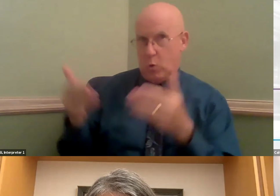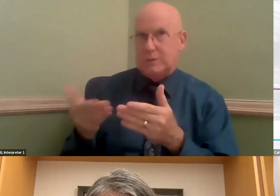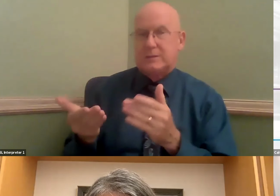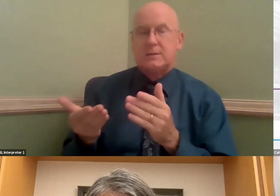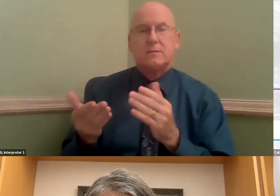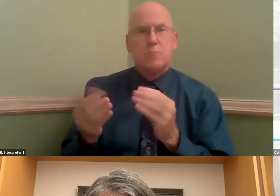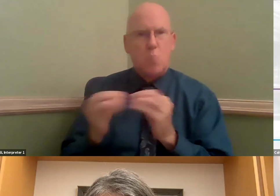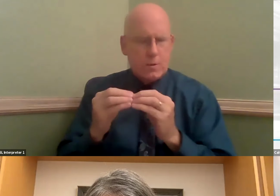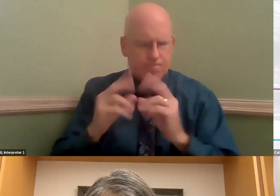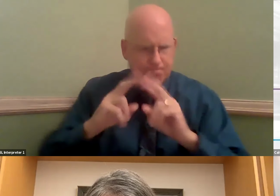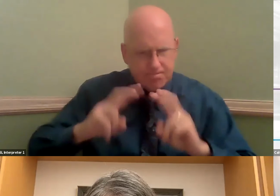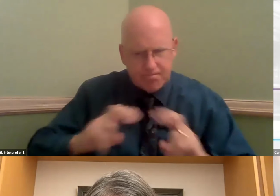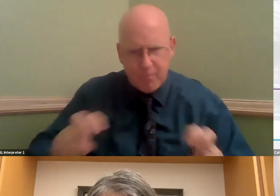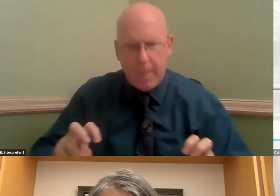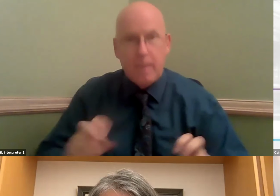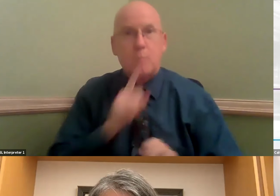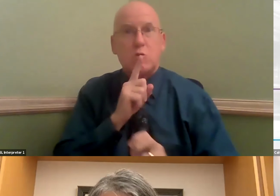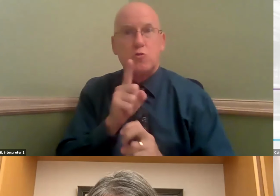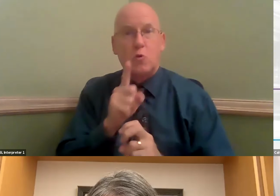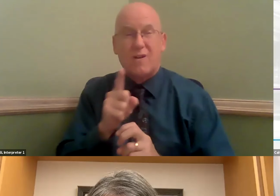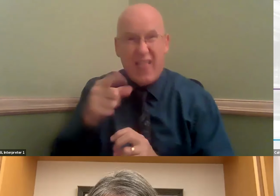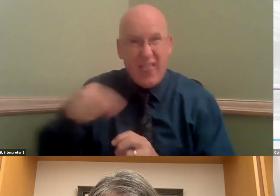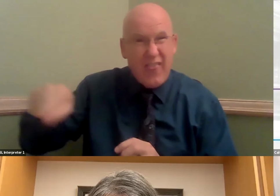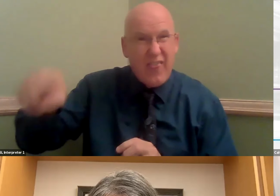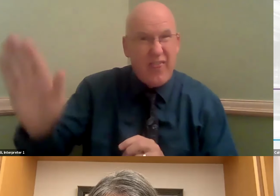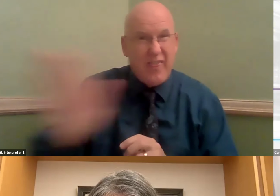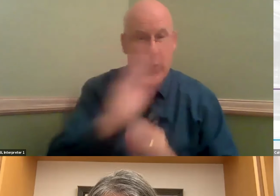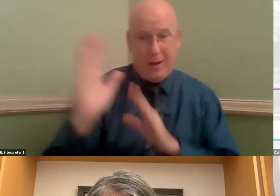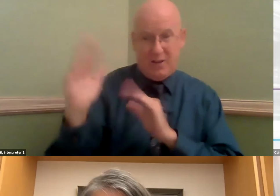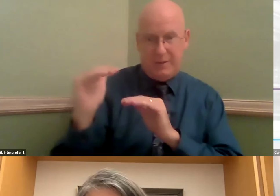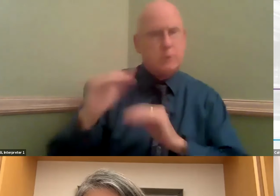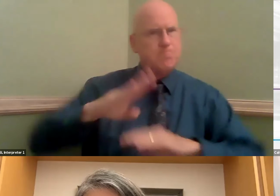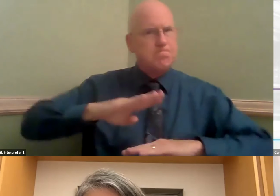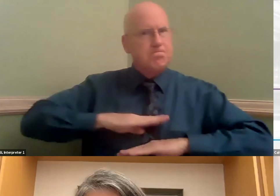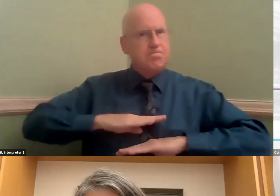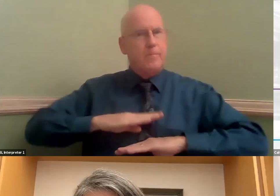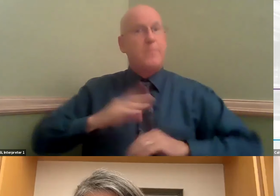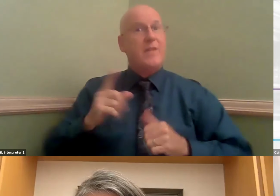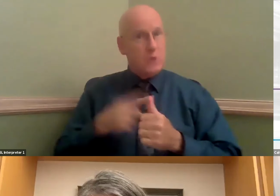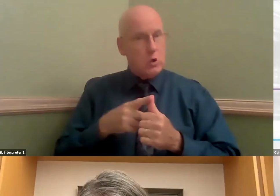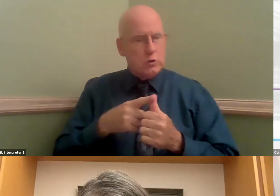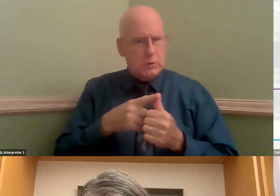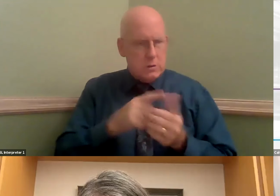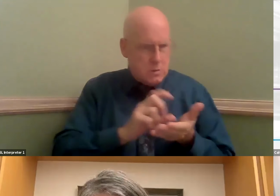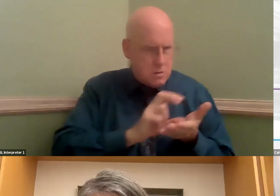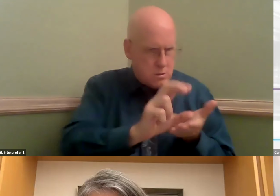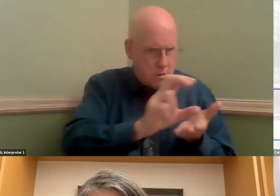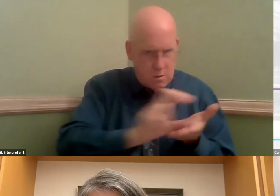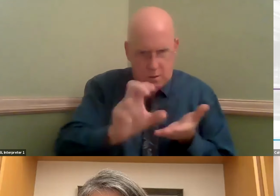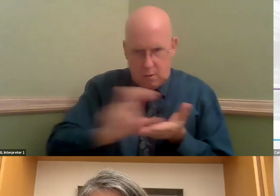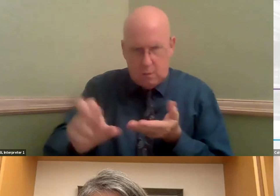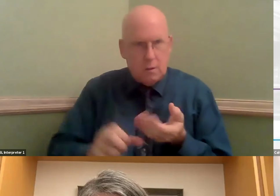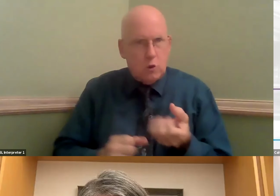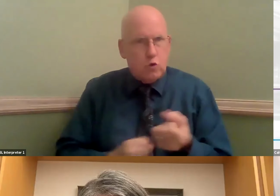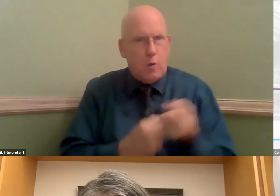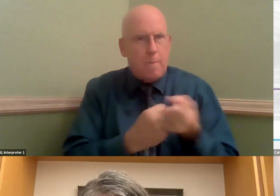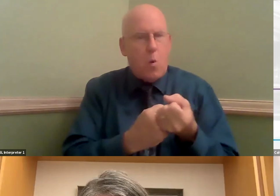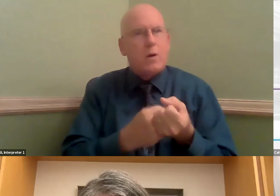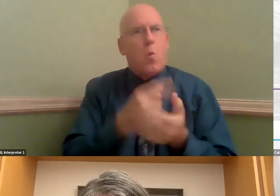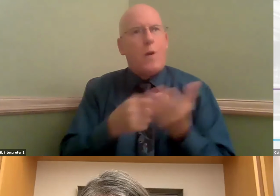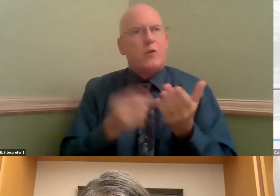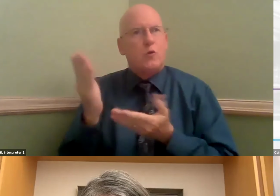the expectations of the taxpayer are being met and that we fund first the priorities that the taxpayers expect, understanding